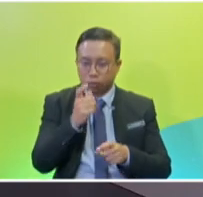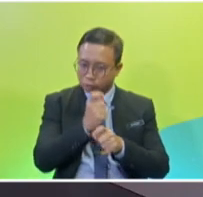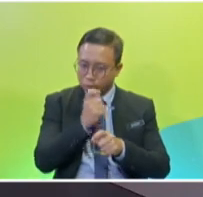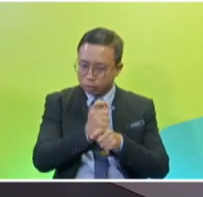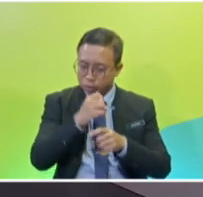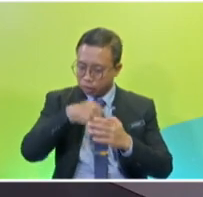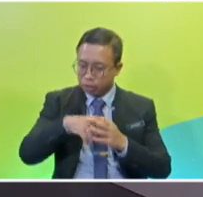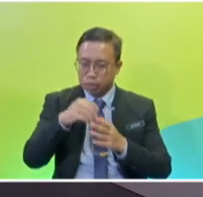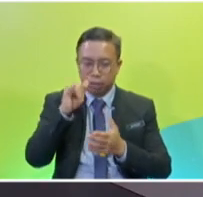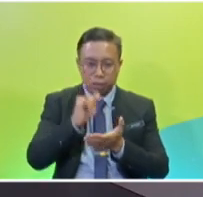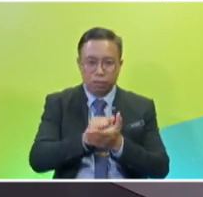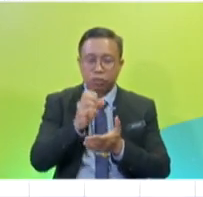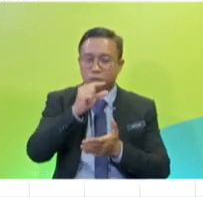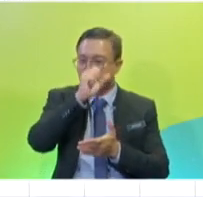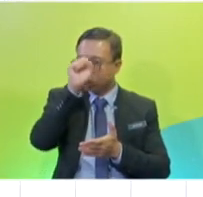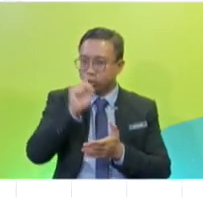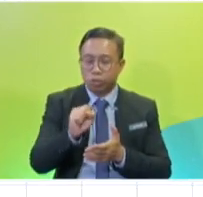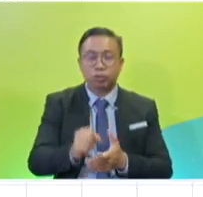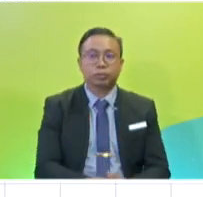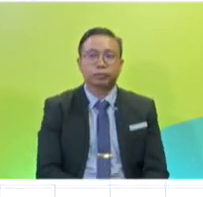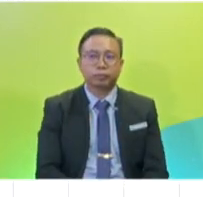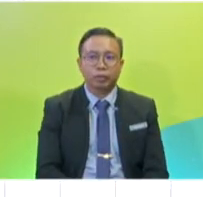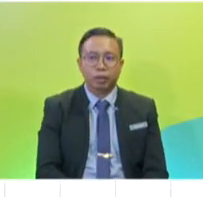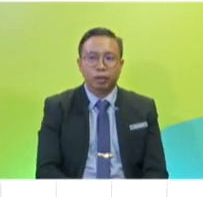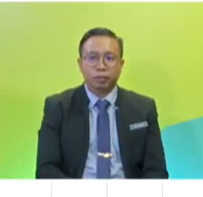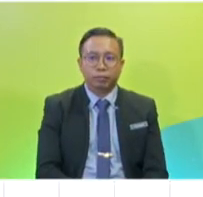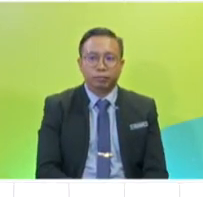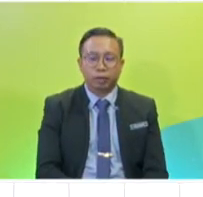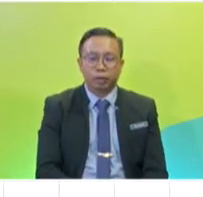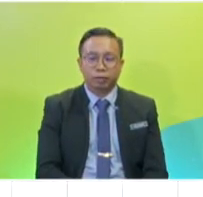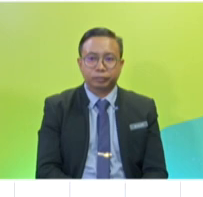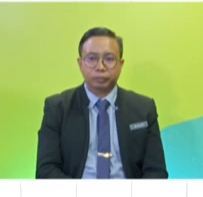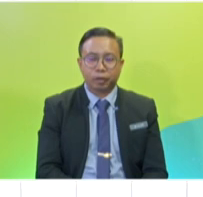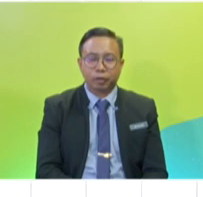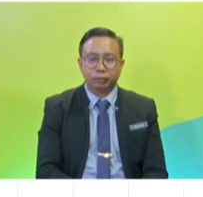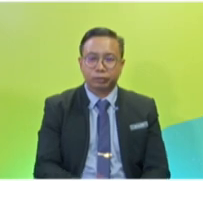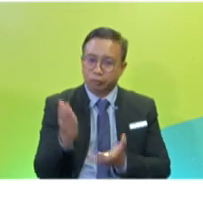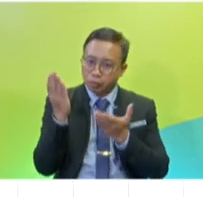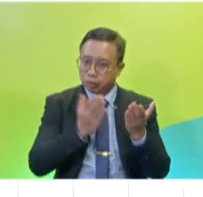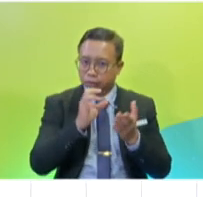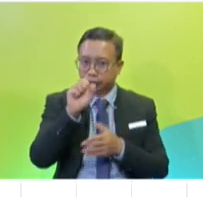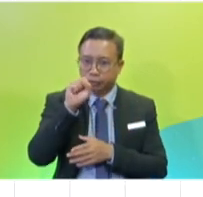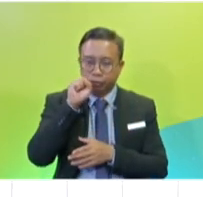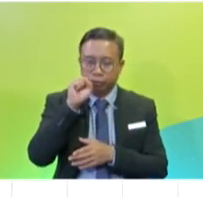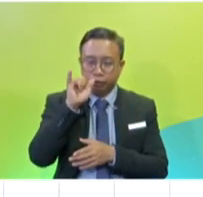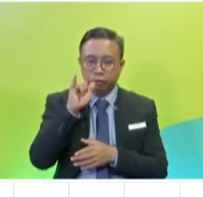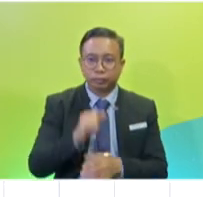have in this question? Anyone? Can I answer, madam? Okay, Shida, over to you.